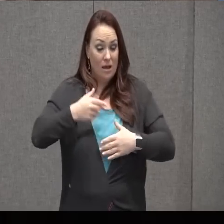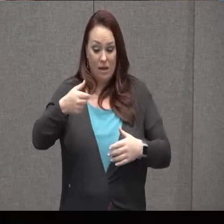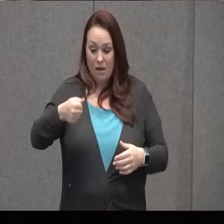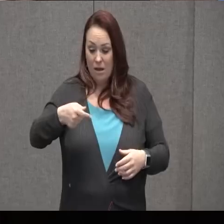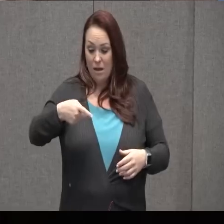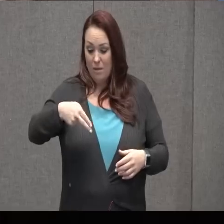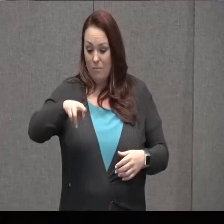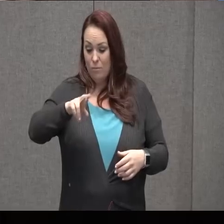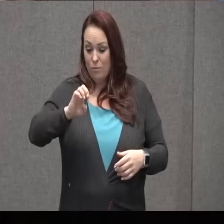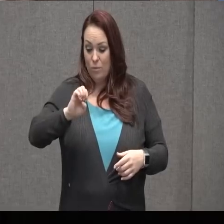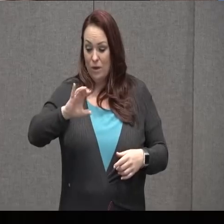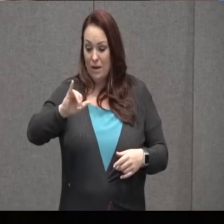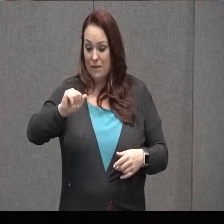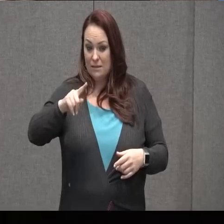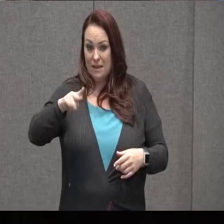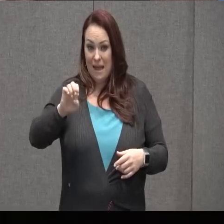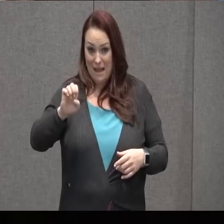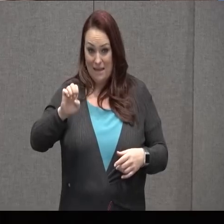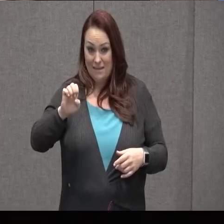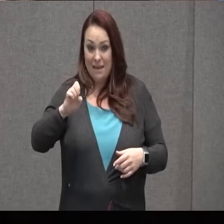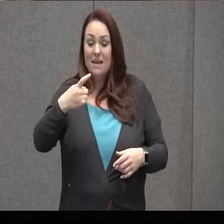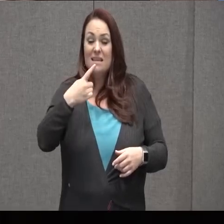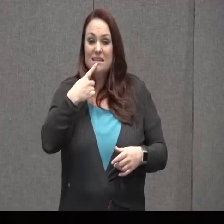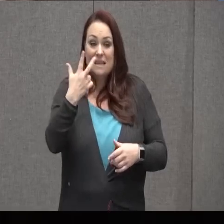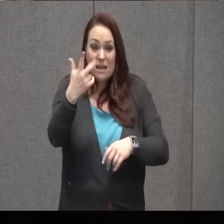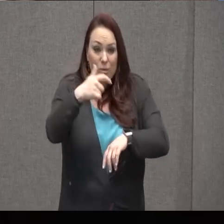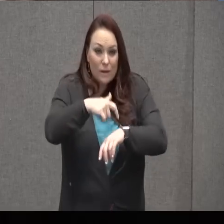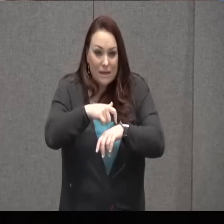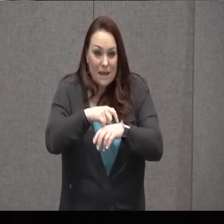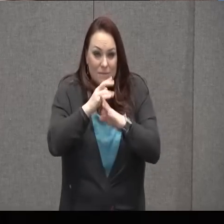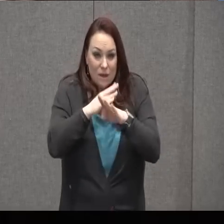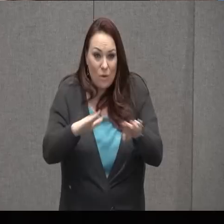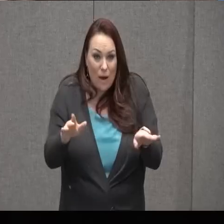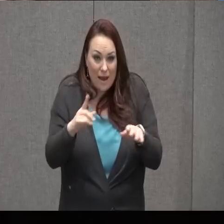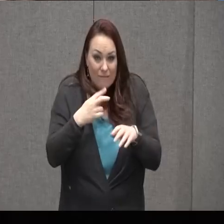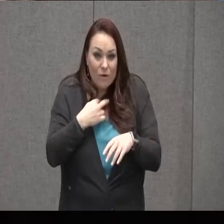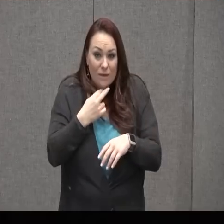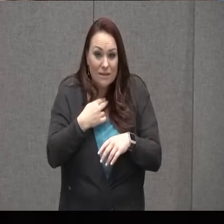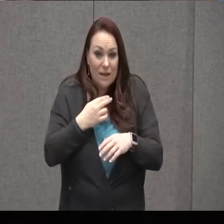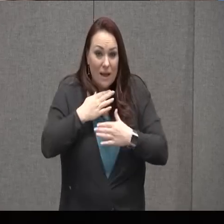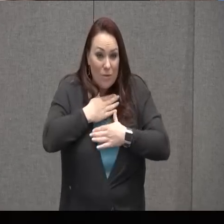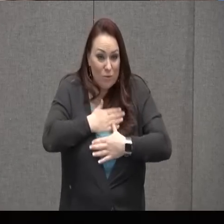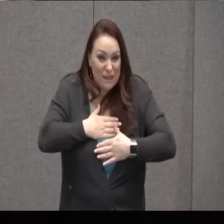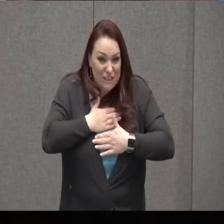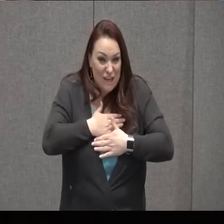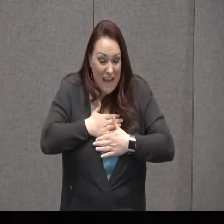Appreciate. Say appreciate three times in your whisper voice.